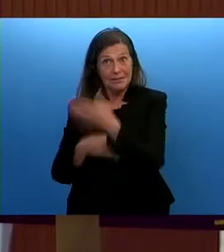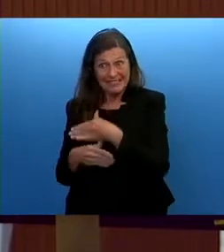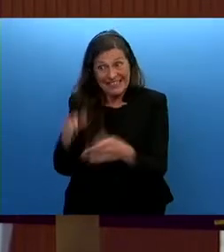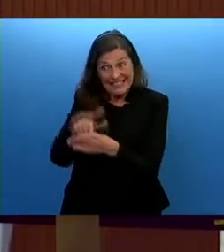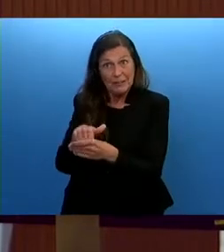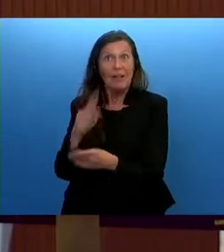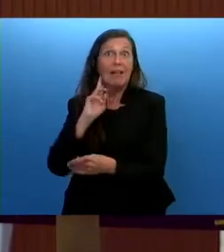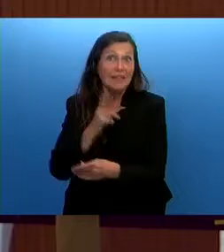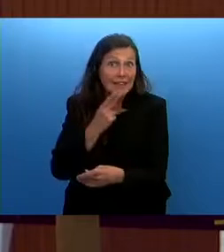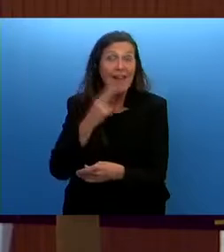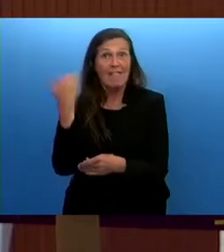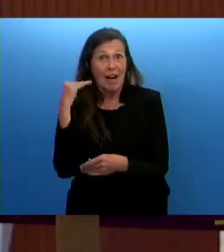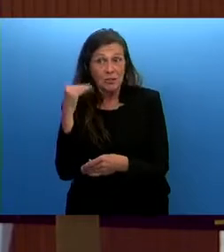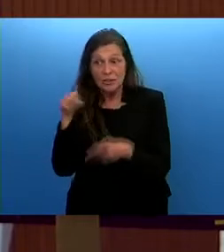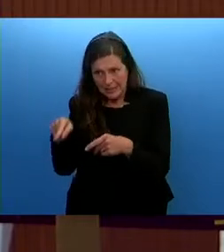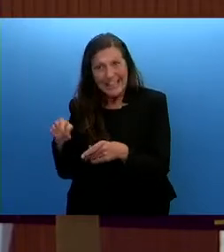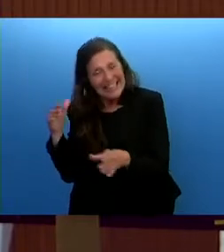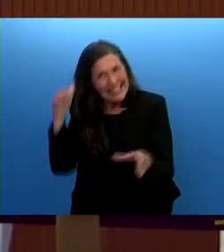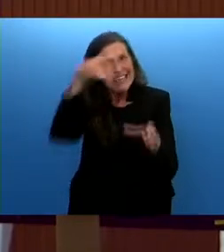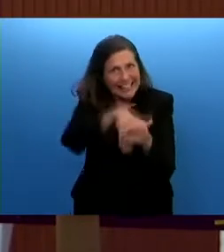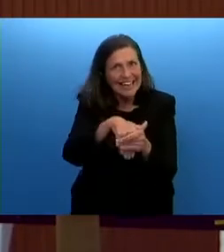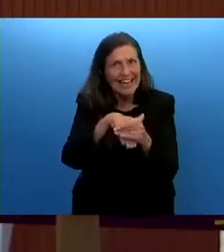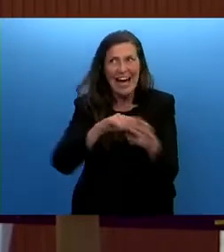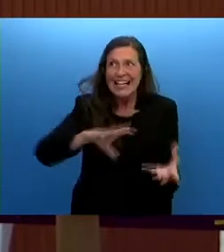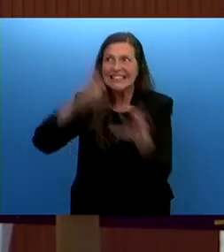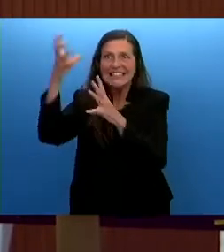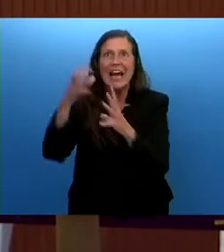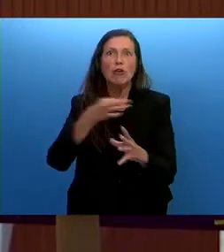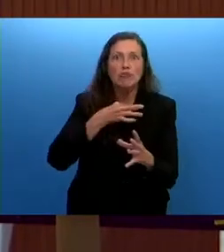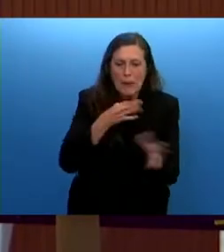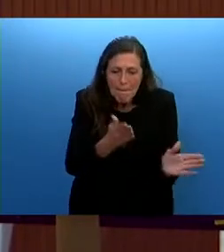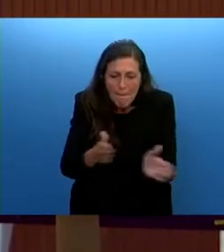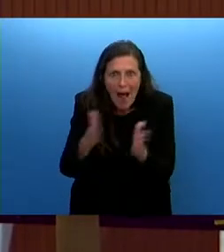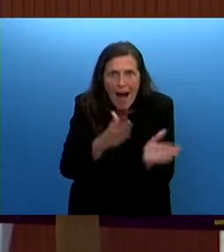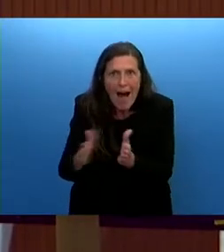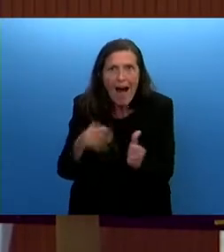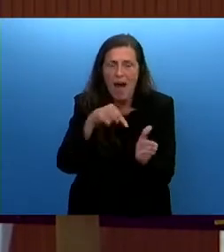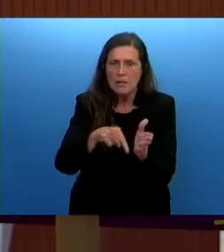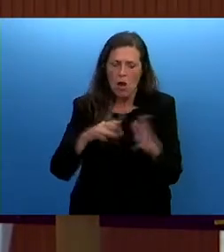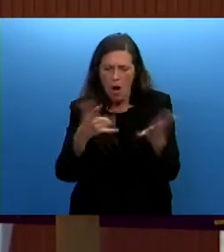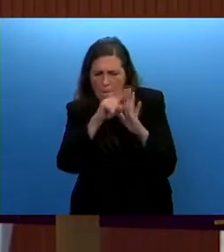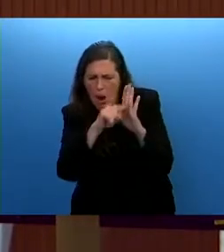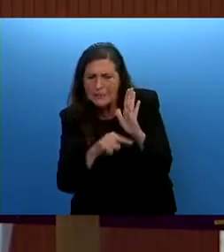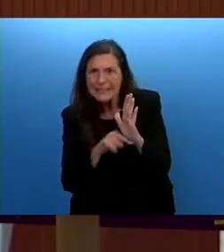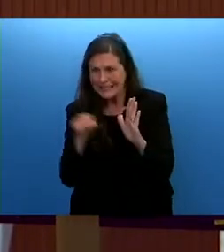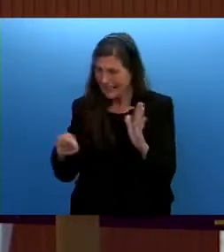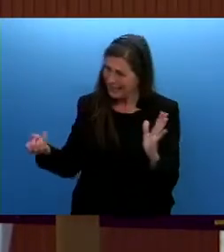hearing persons, in all aspects of disaster risk reduction, planning, programs, and policies is so